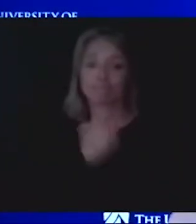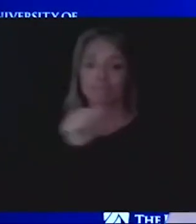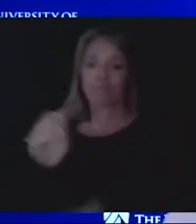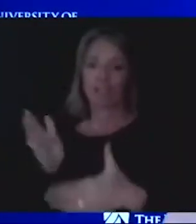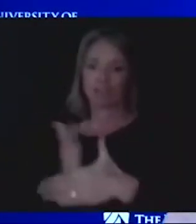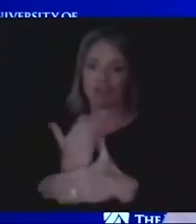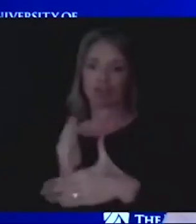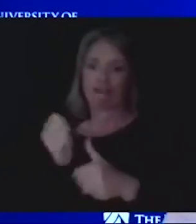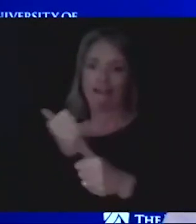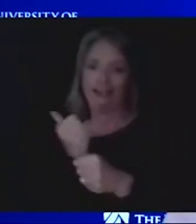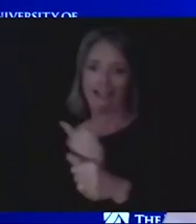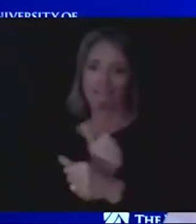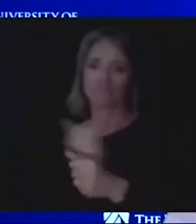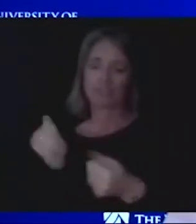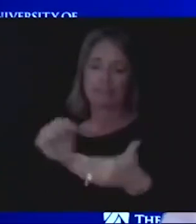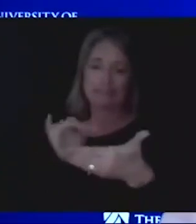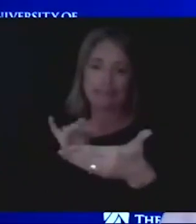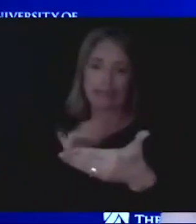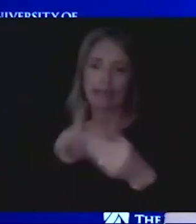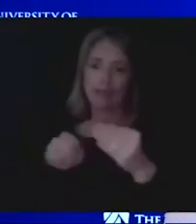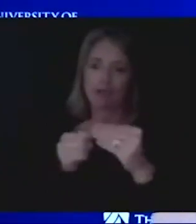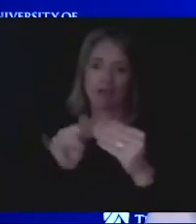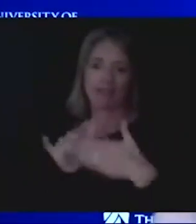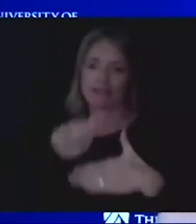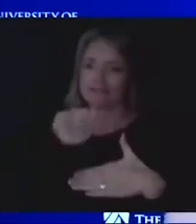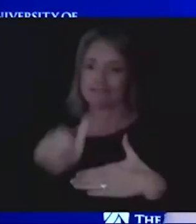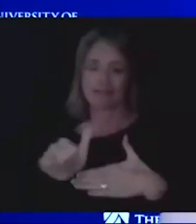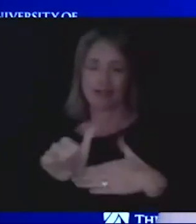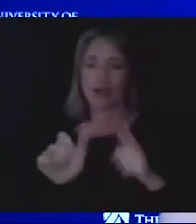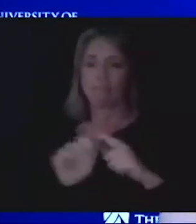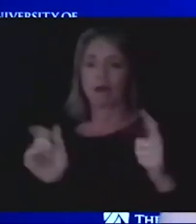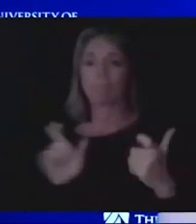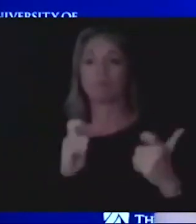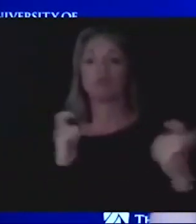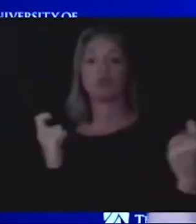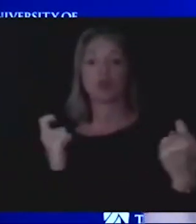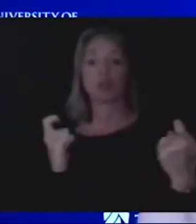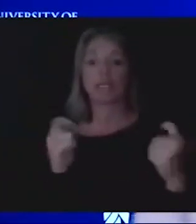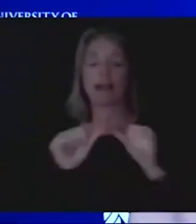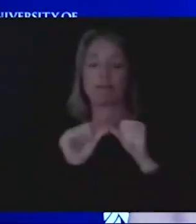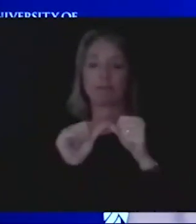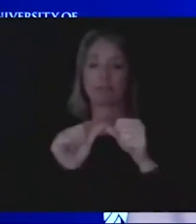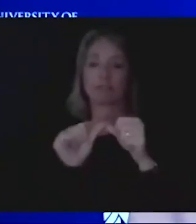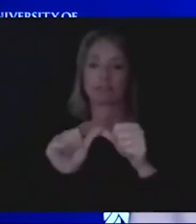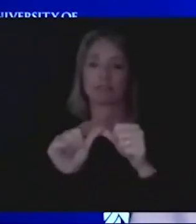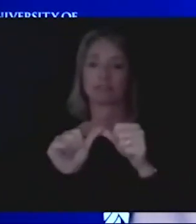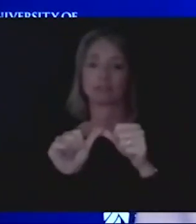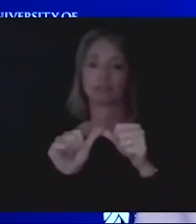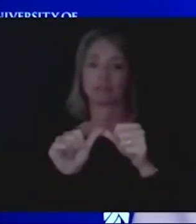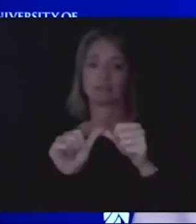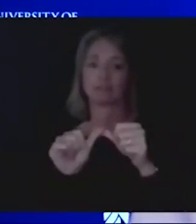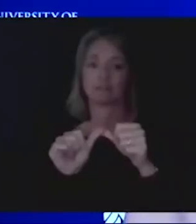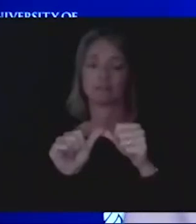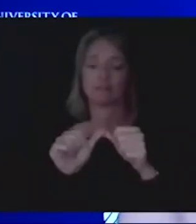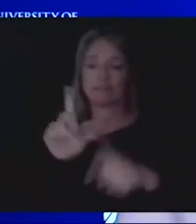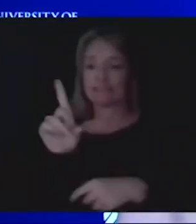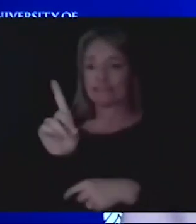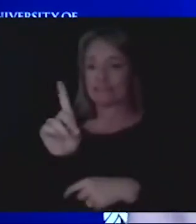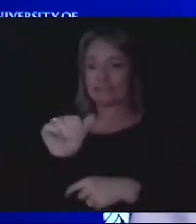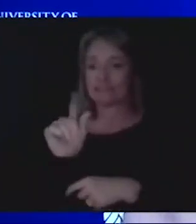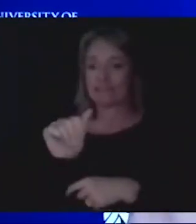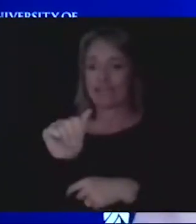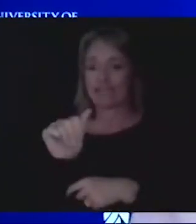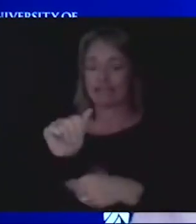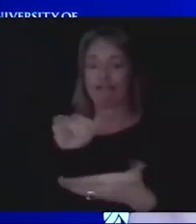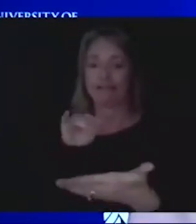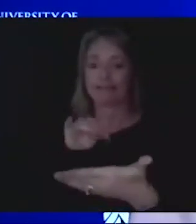this. The majority of the consistent, well-done data and studies